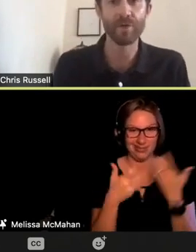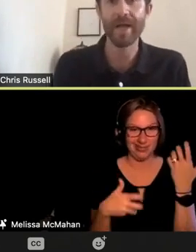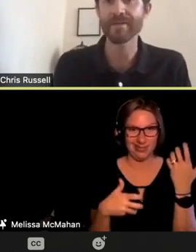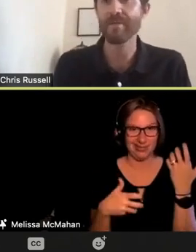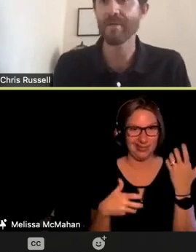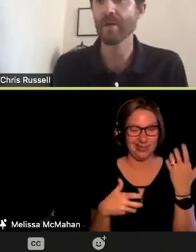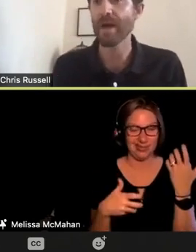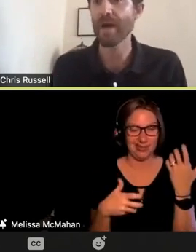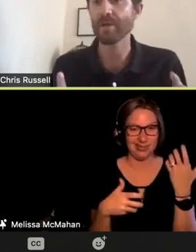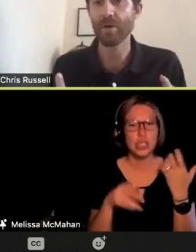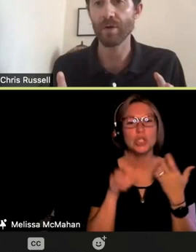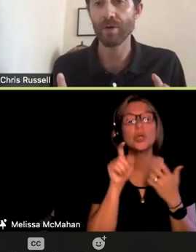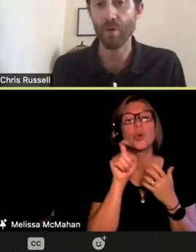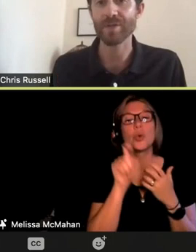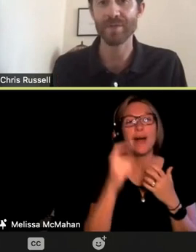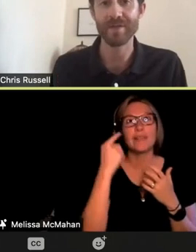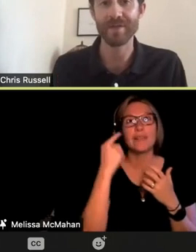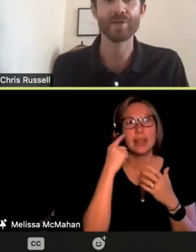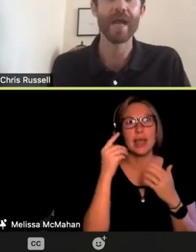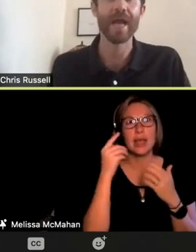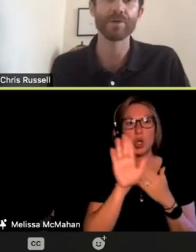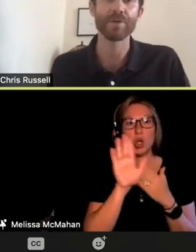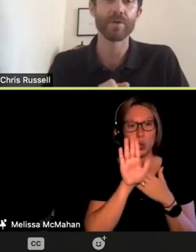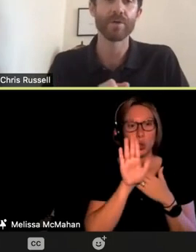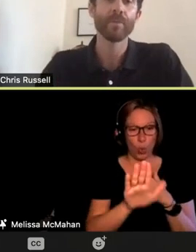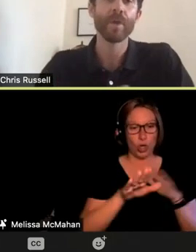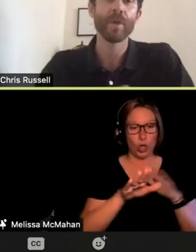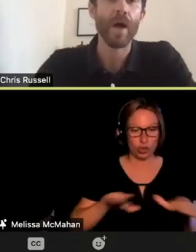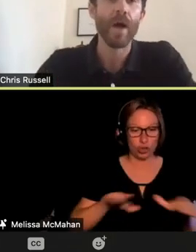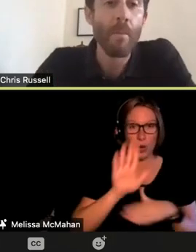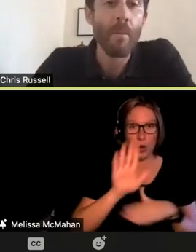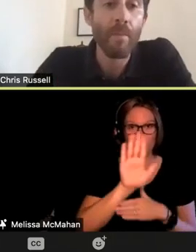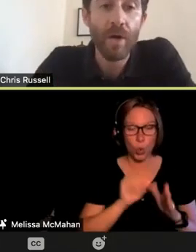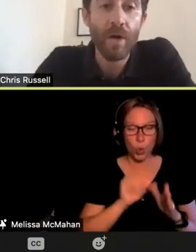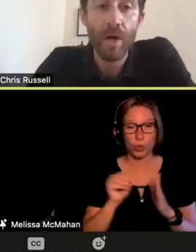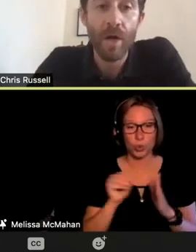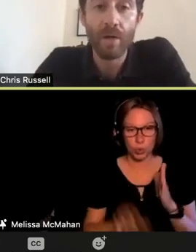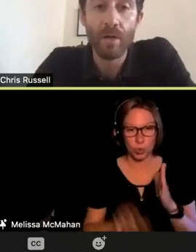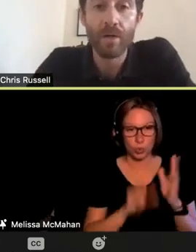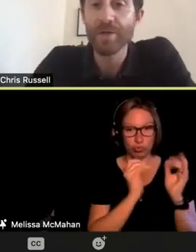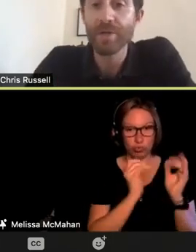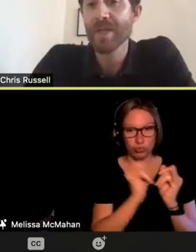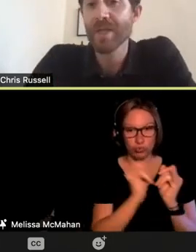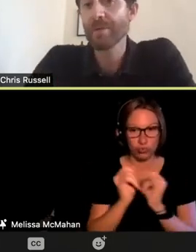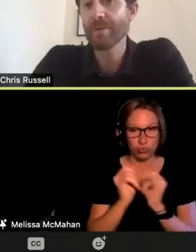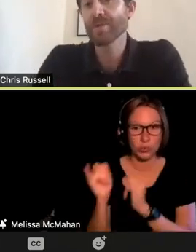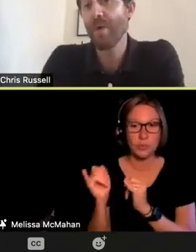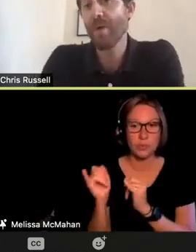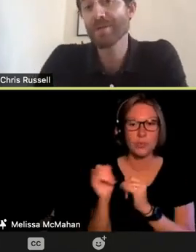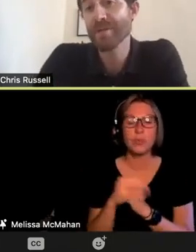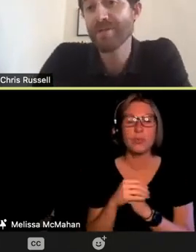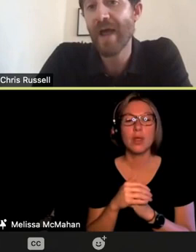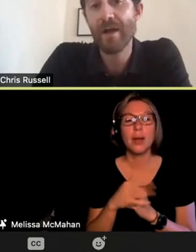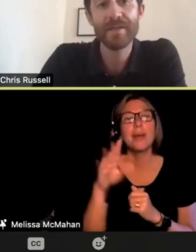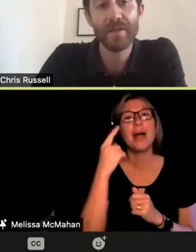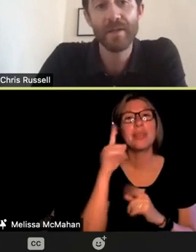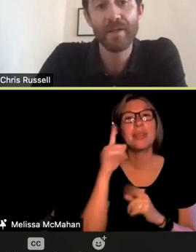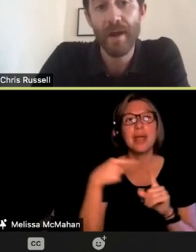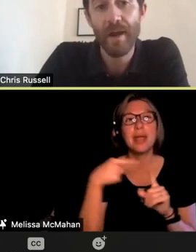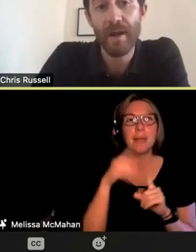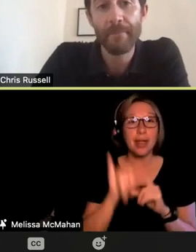to individualize and think about your specific child or student. But there are, just think about those questions